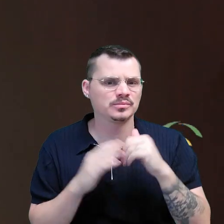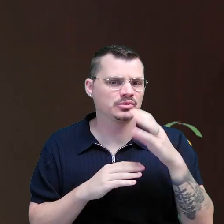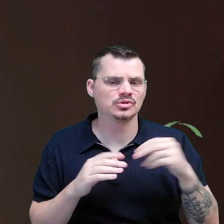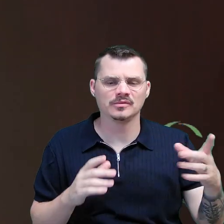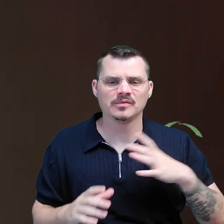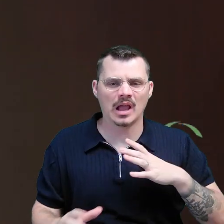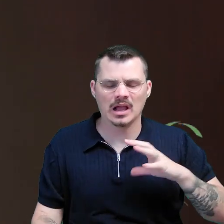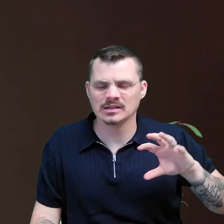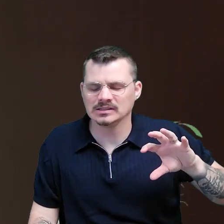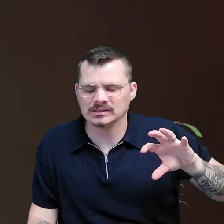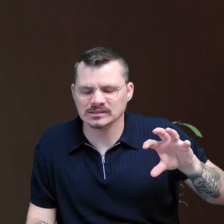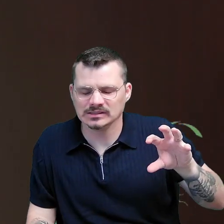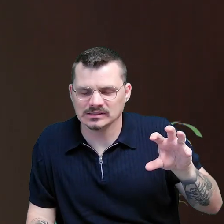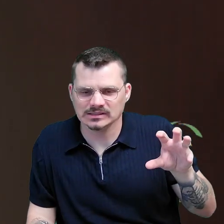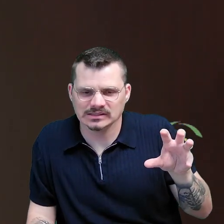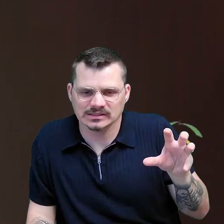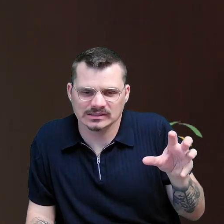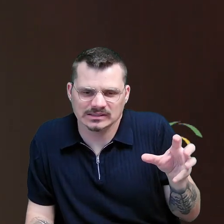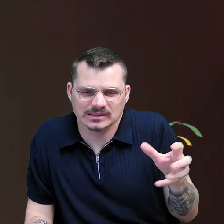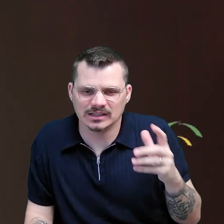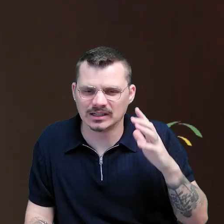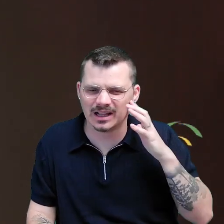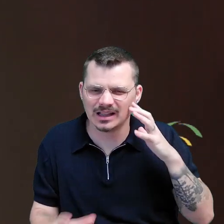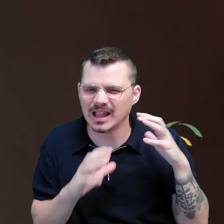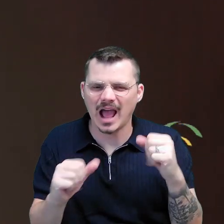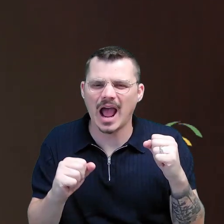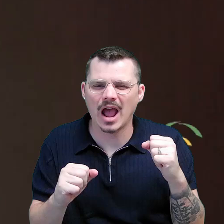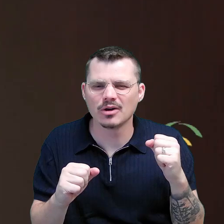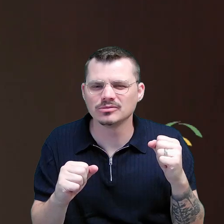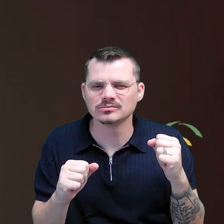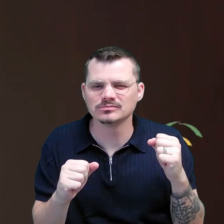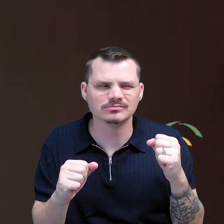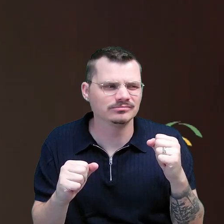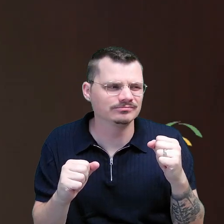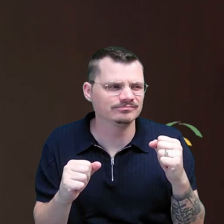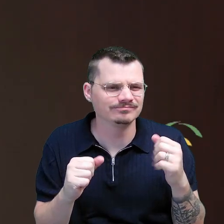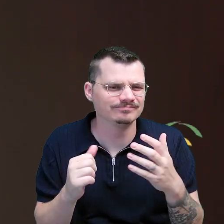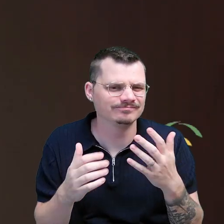and he starts cranking this very kind of